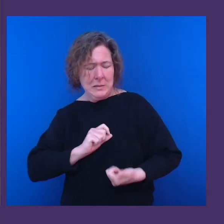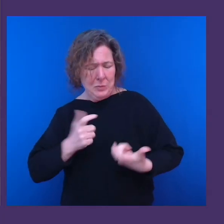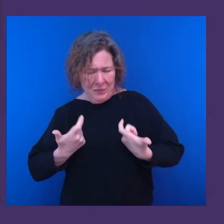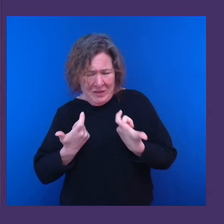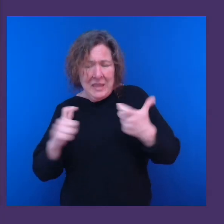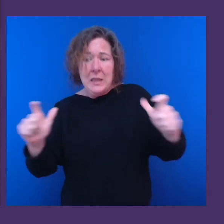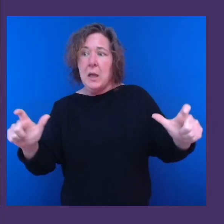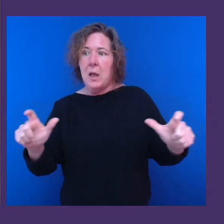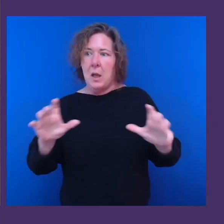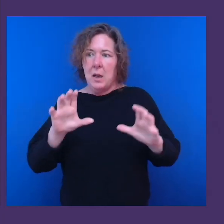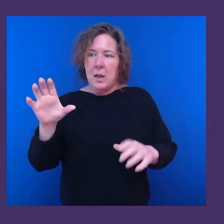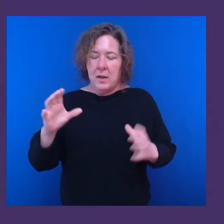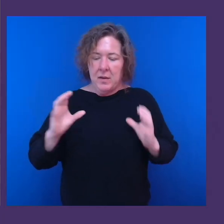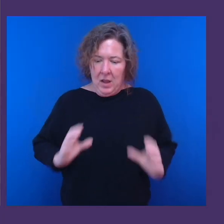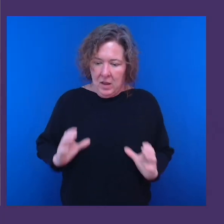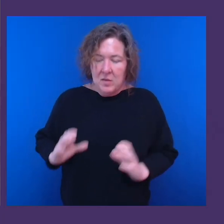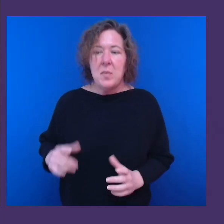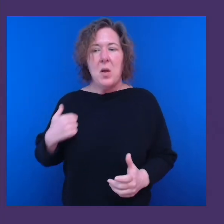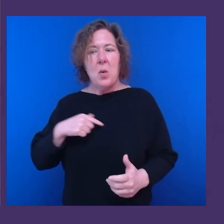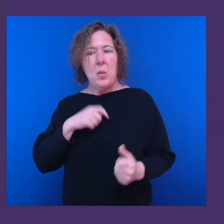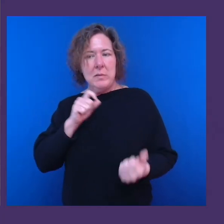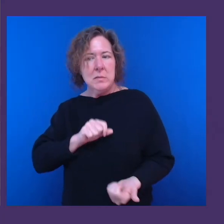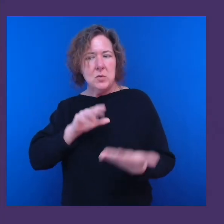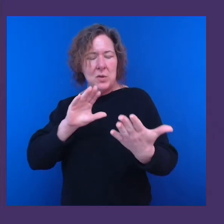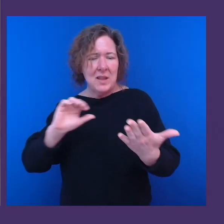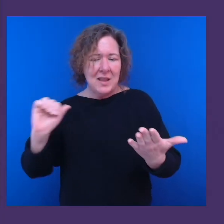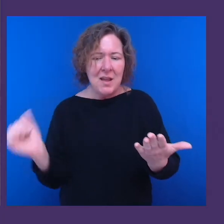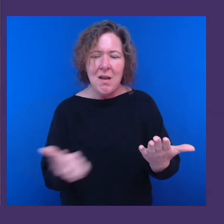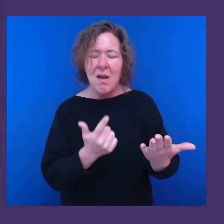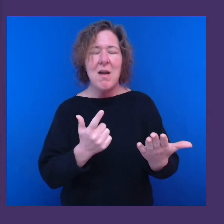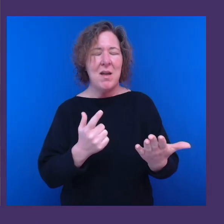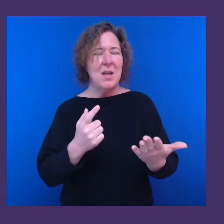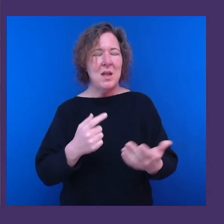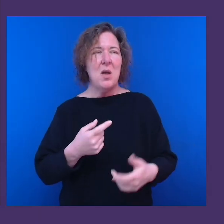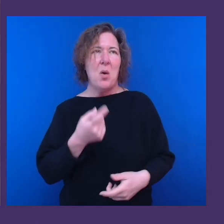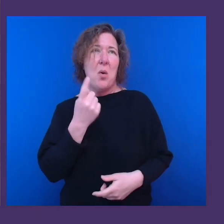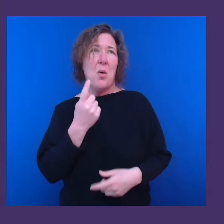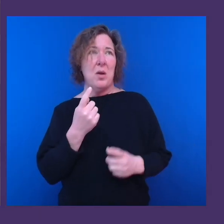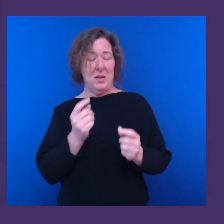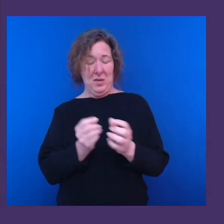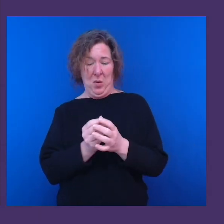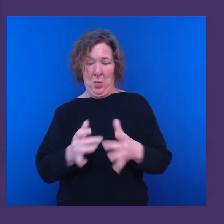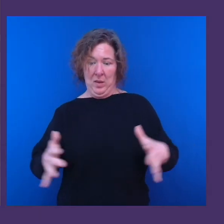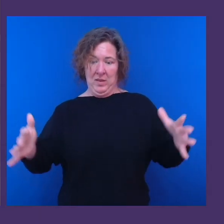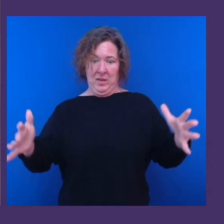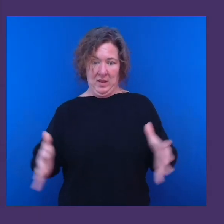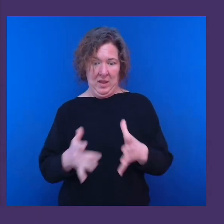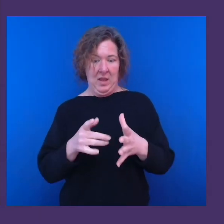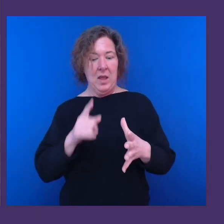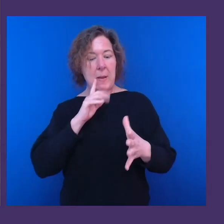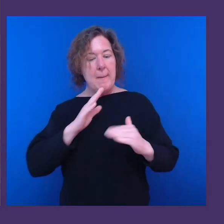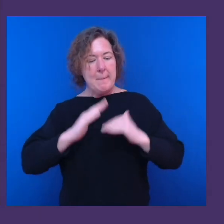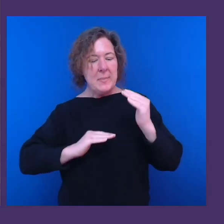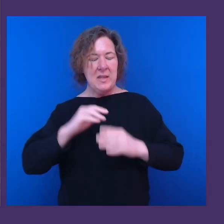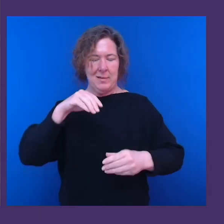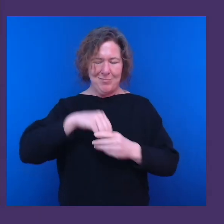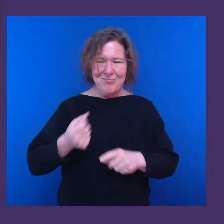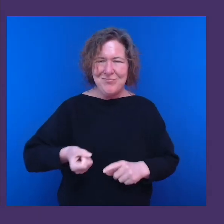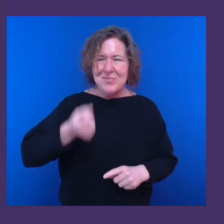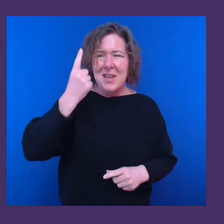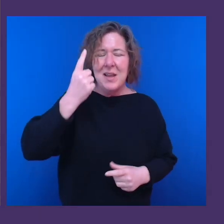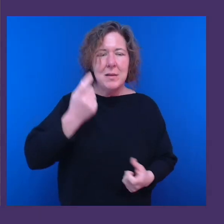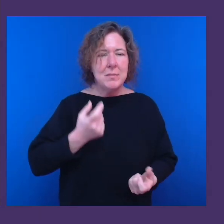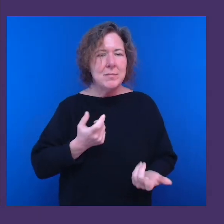need to be. And is one, scale empathy across your organization. So build in an understanding of that, whether